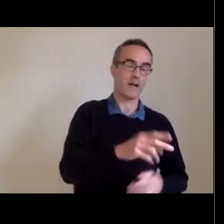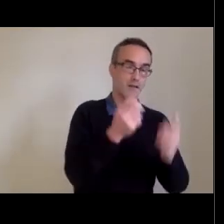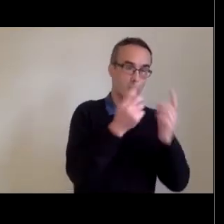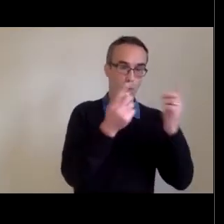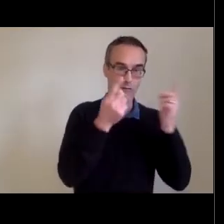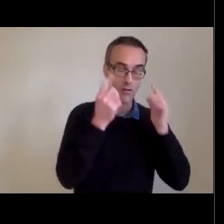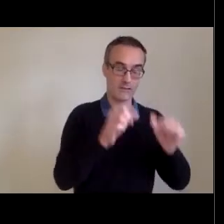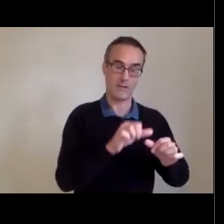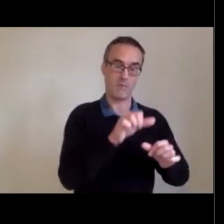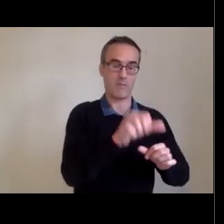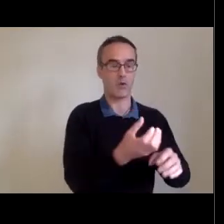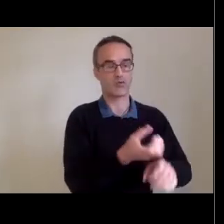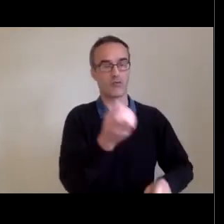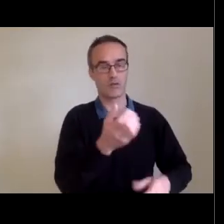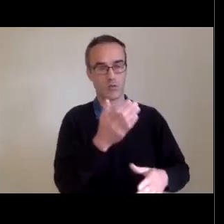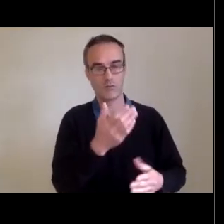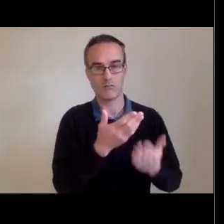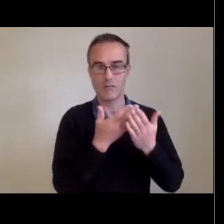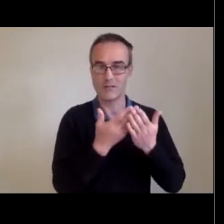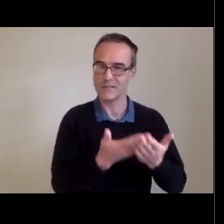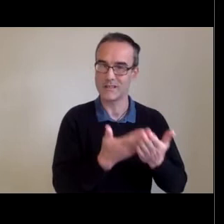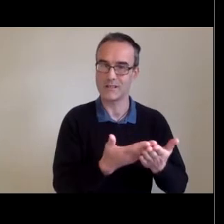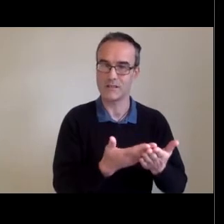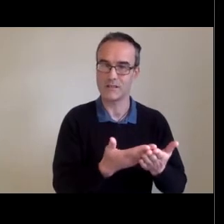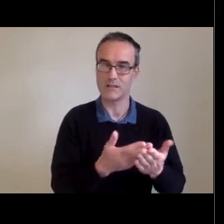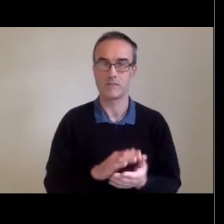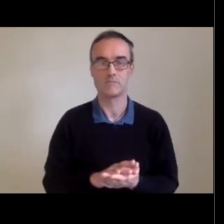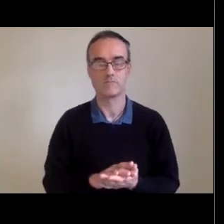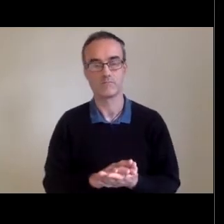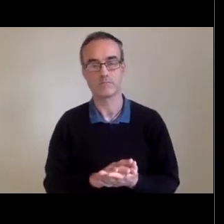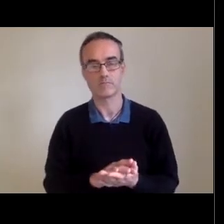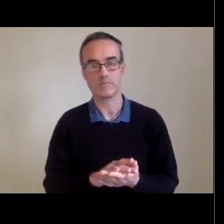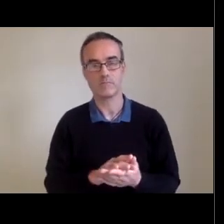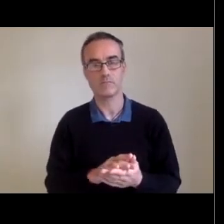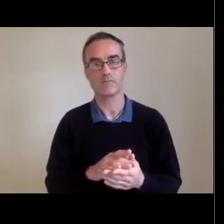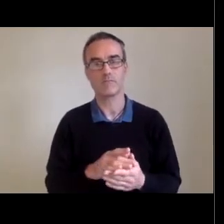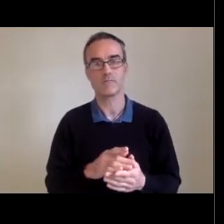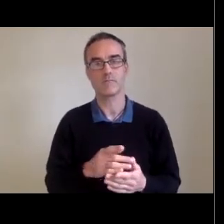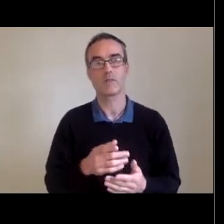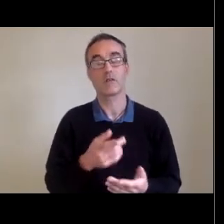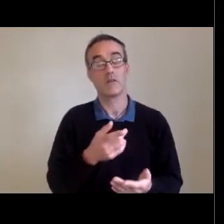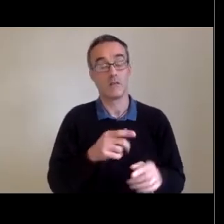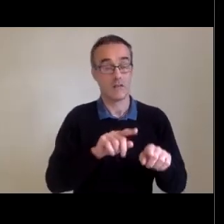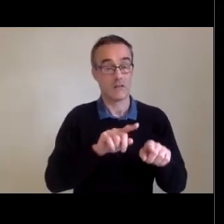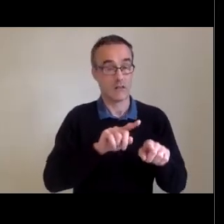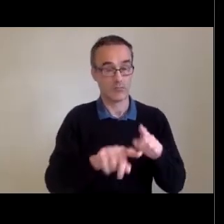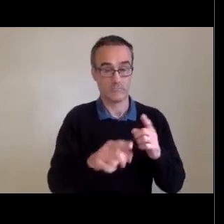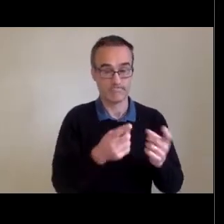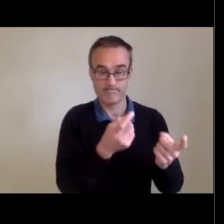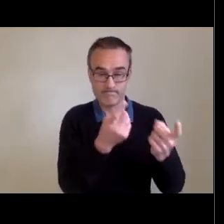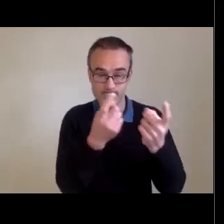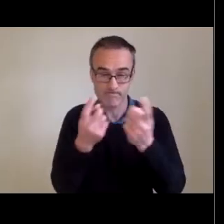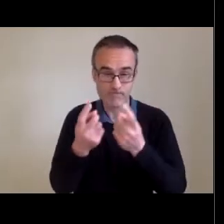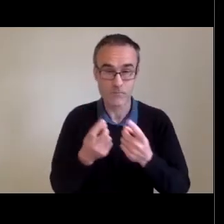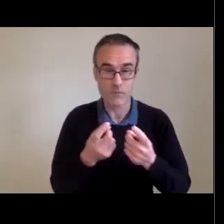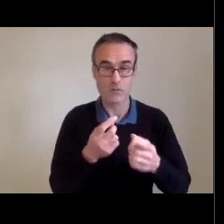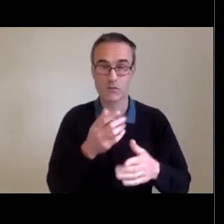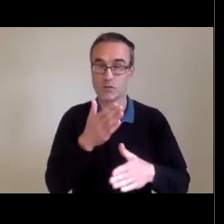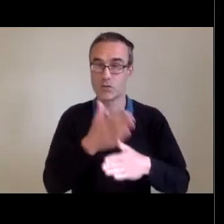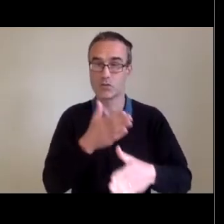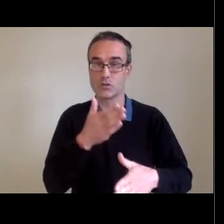of the people either doing some other soft jobs, probably doing some